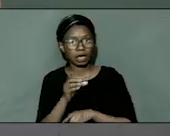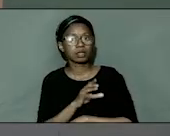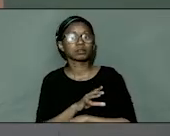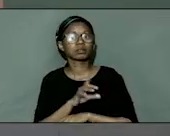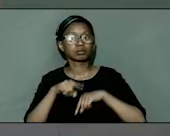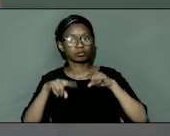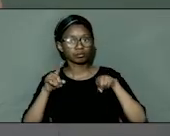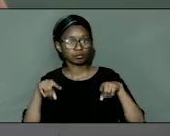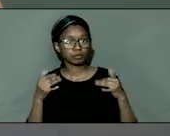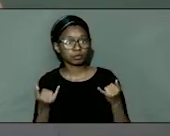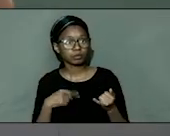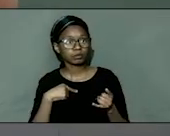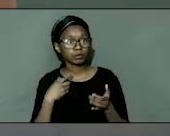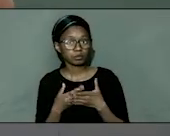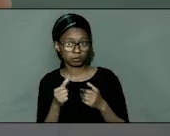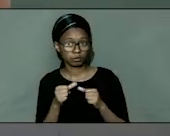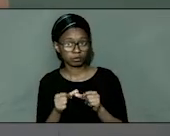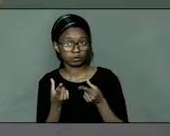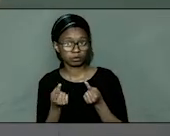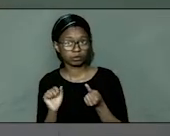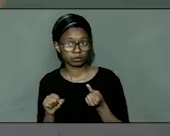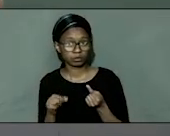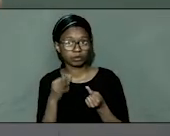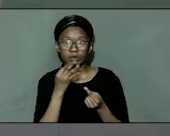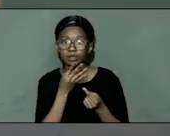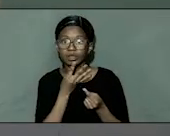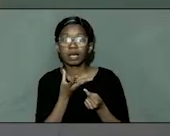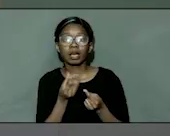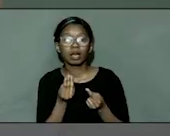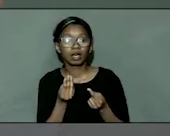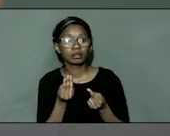So we can do it again. We said there is variation in the